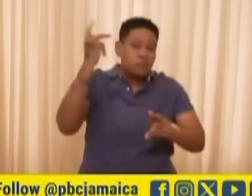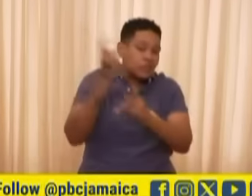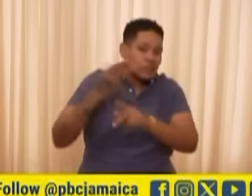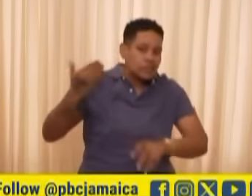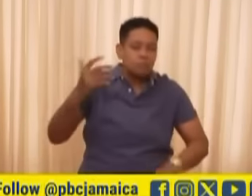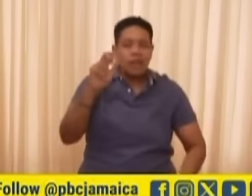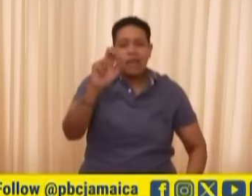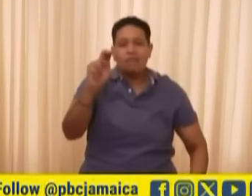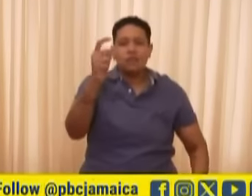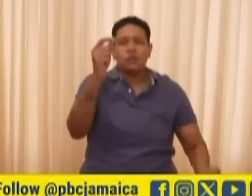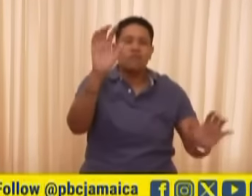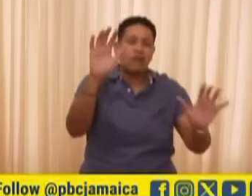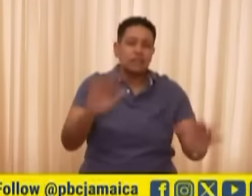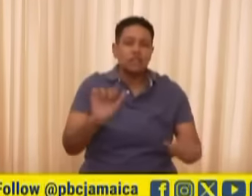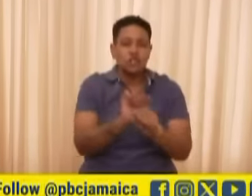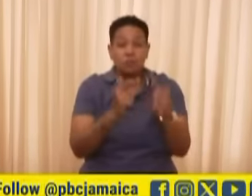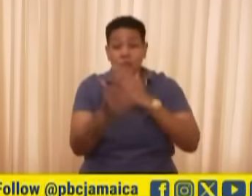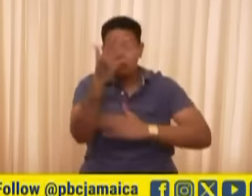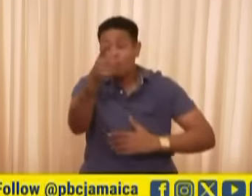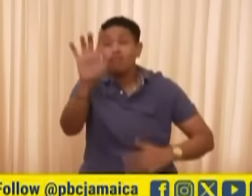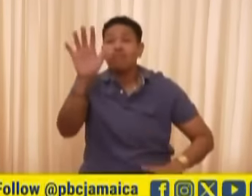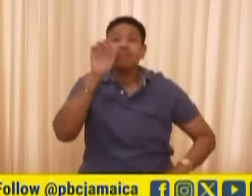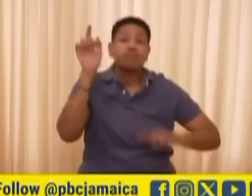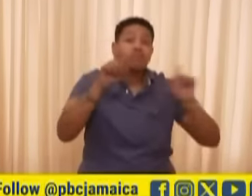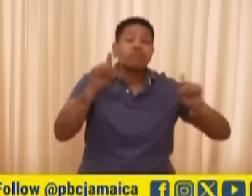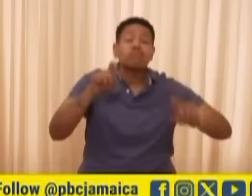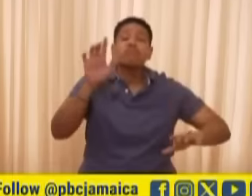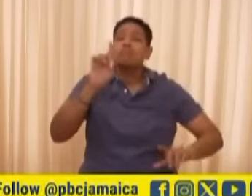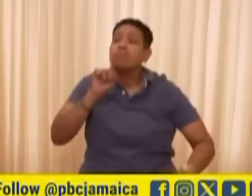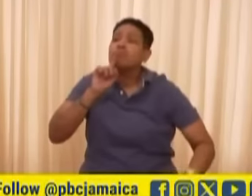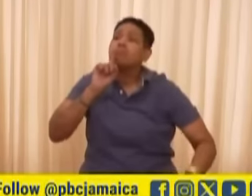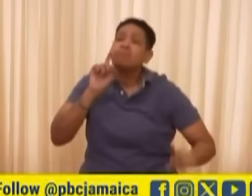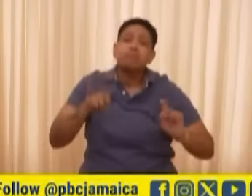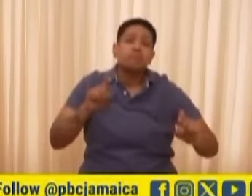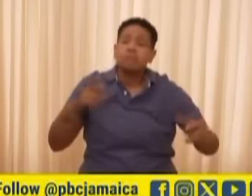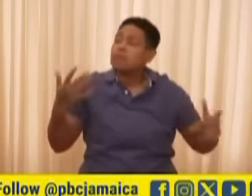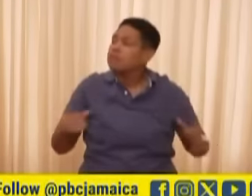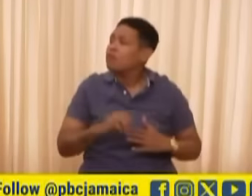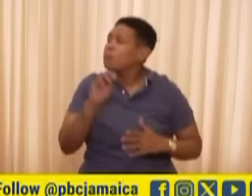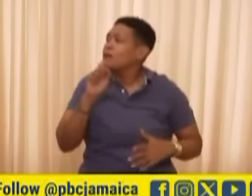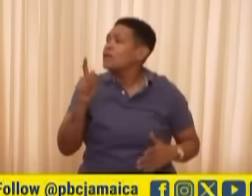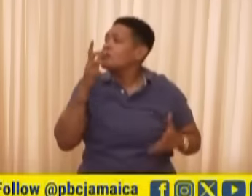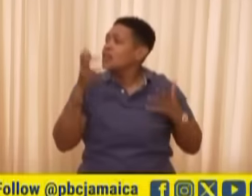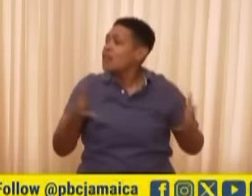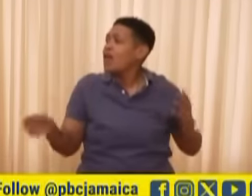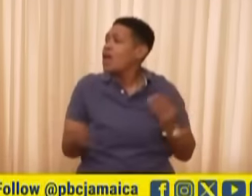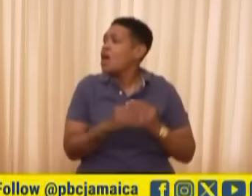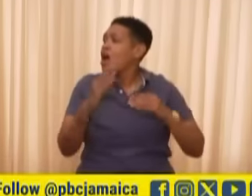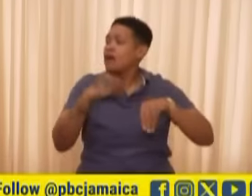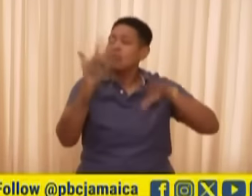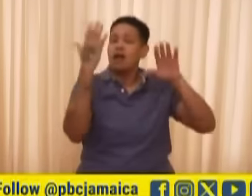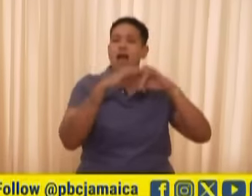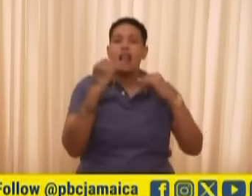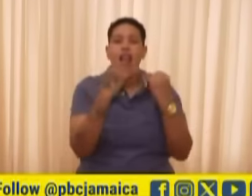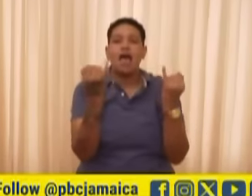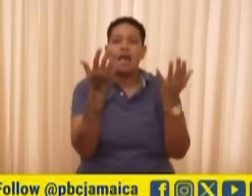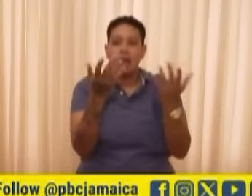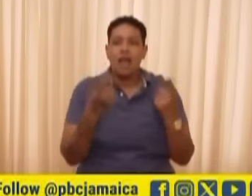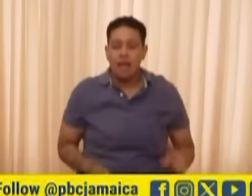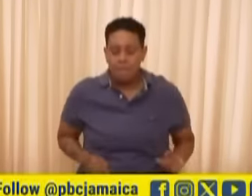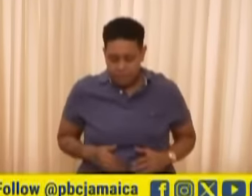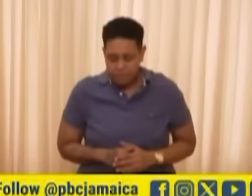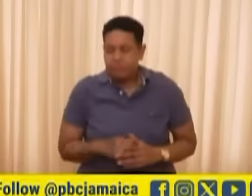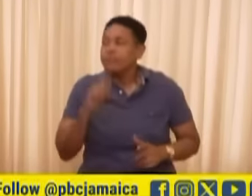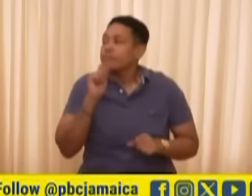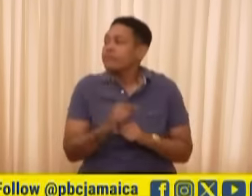did a fantastic job this morning, and you were able to ask a lot of questions. We got some of the questions in from the media that were also online. And